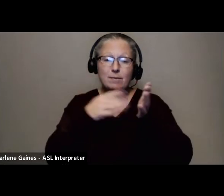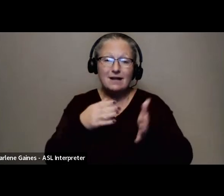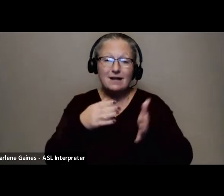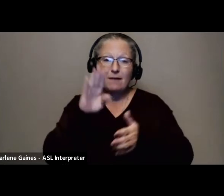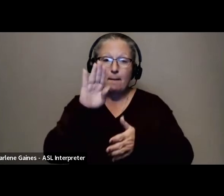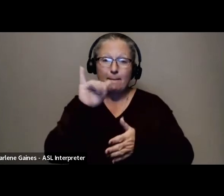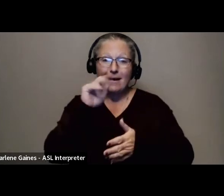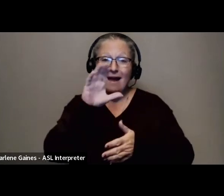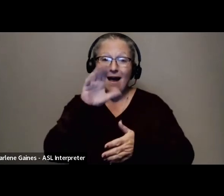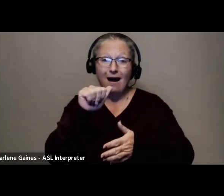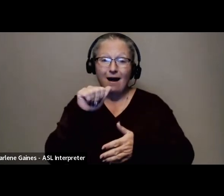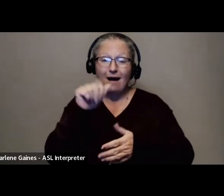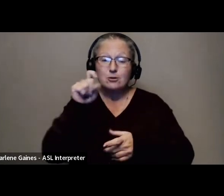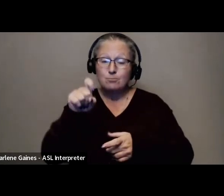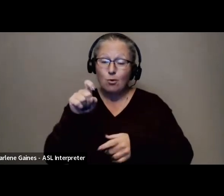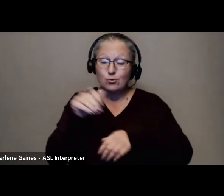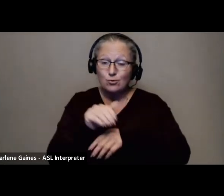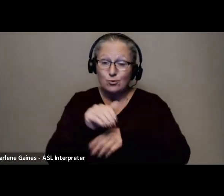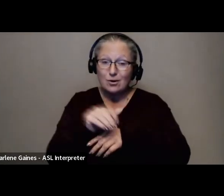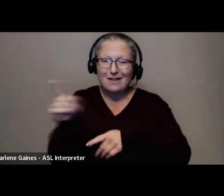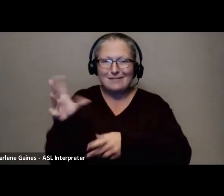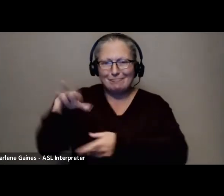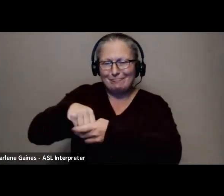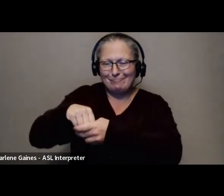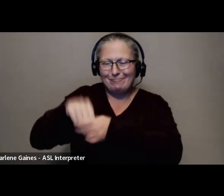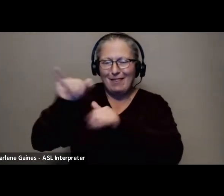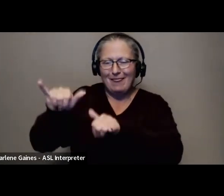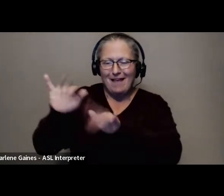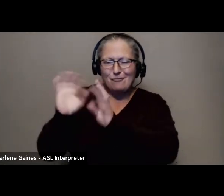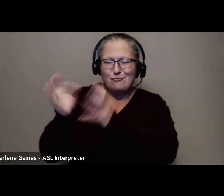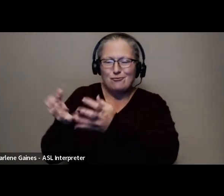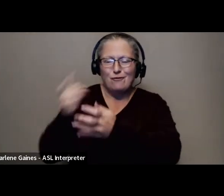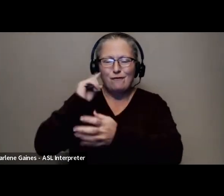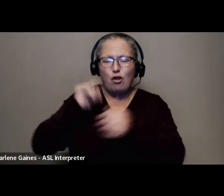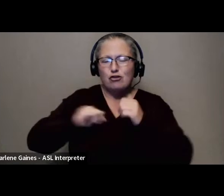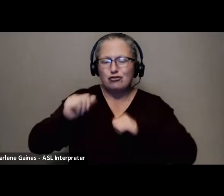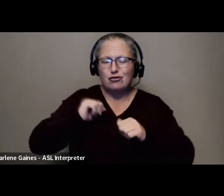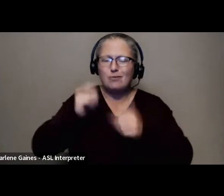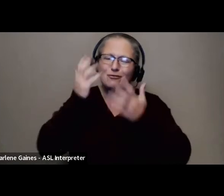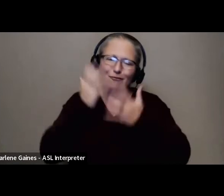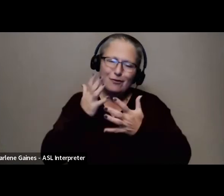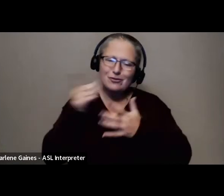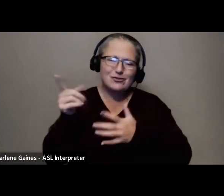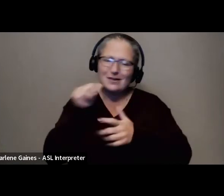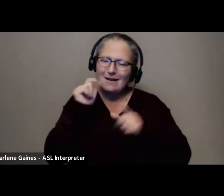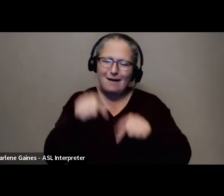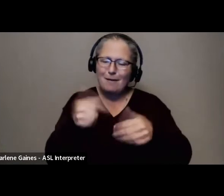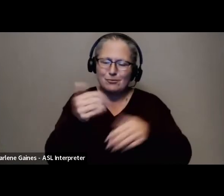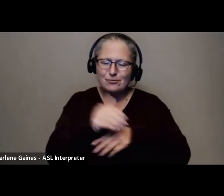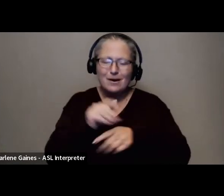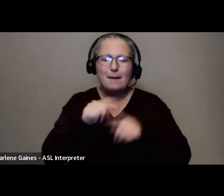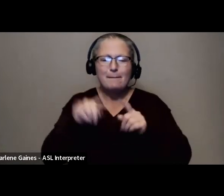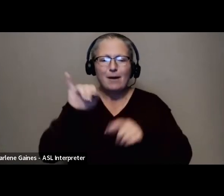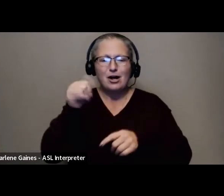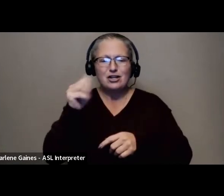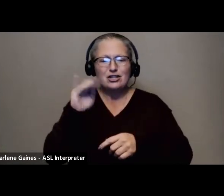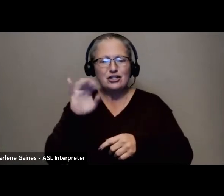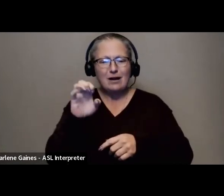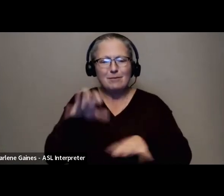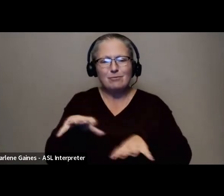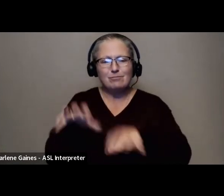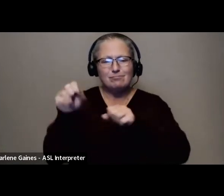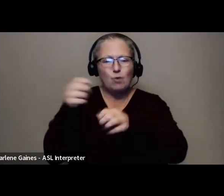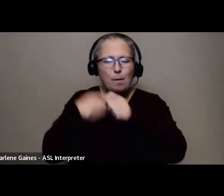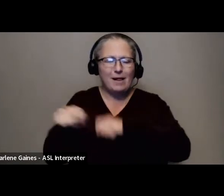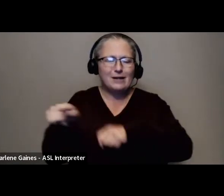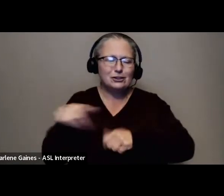supposed to be with us here today, is actually part of the crew of the show. So unfortunately, she isn't here today, but Jamie is here as a